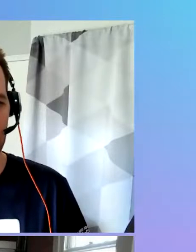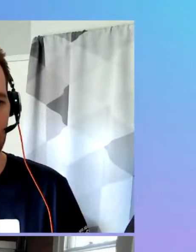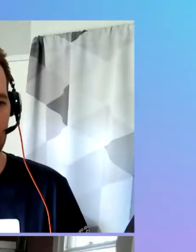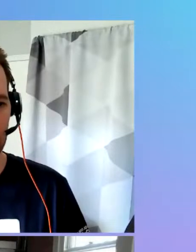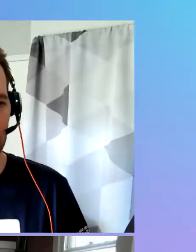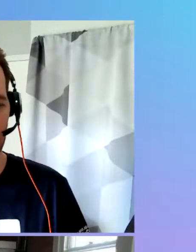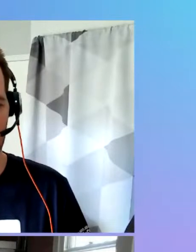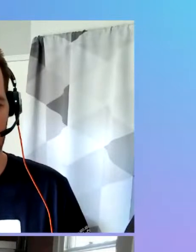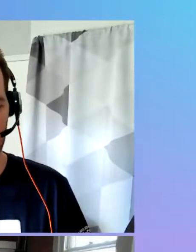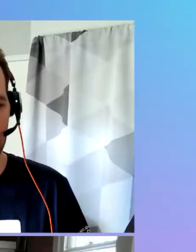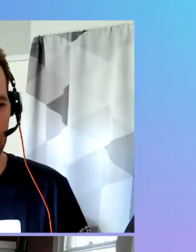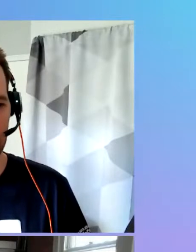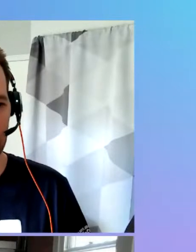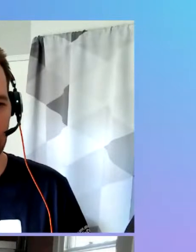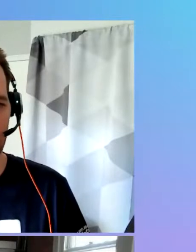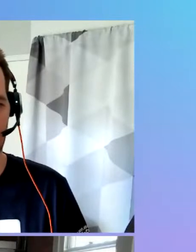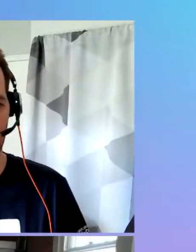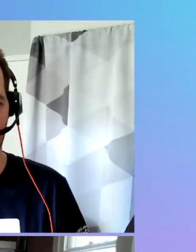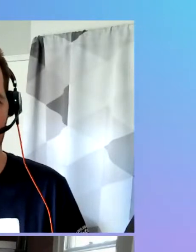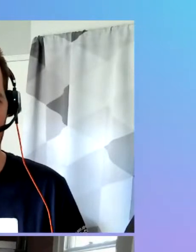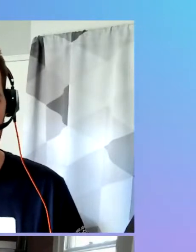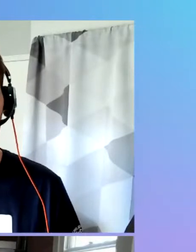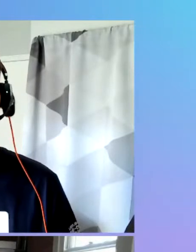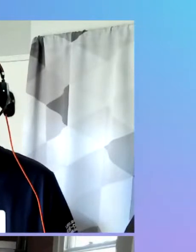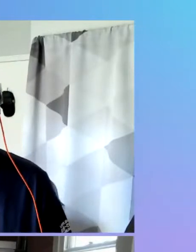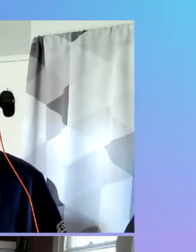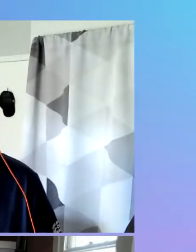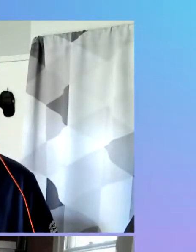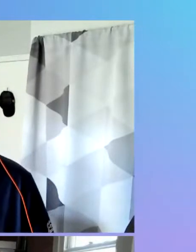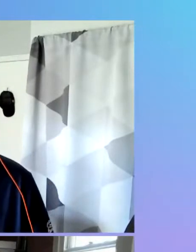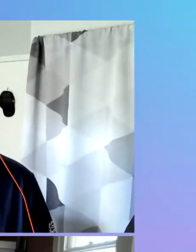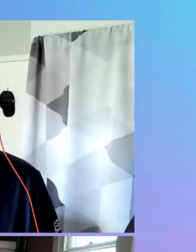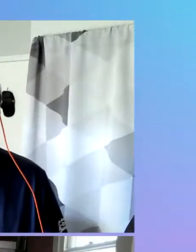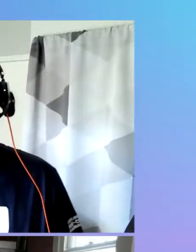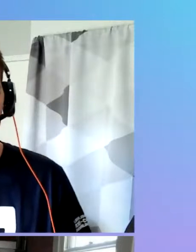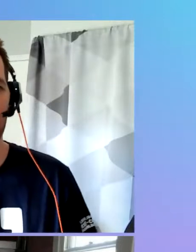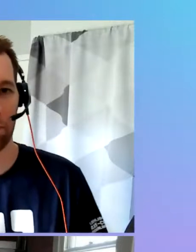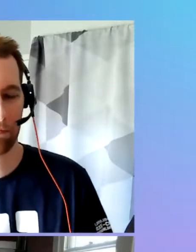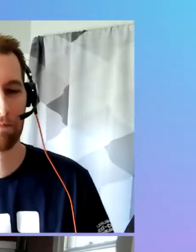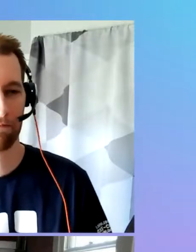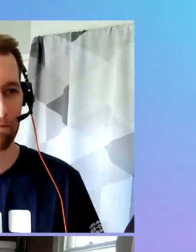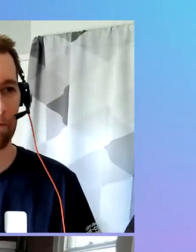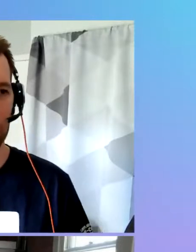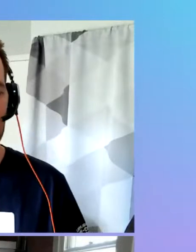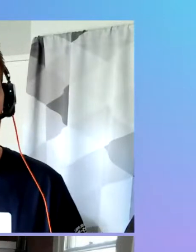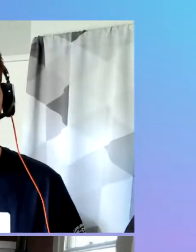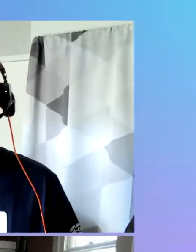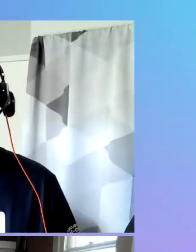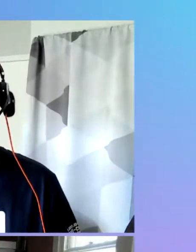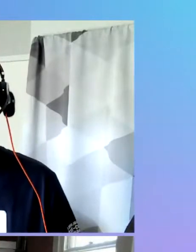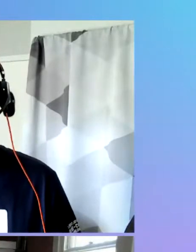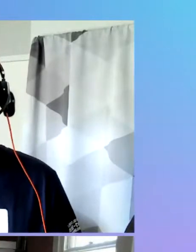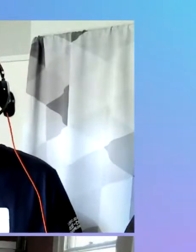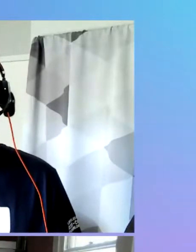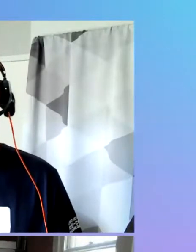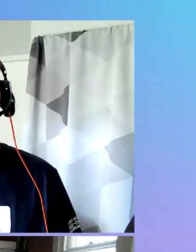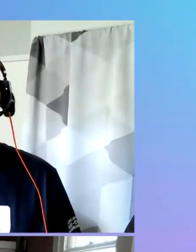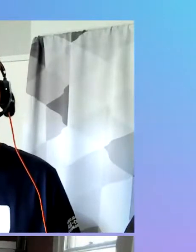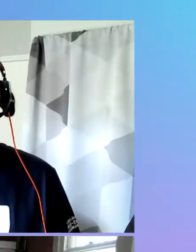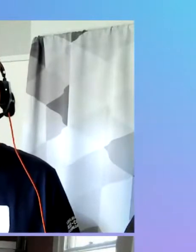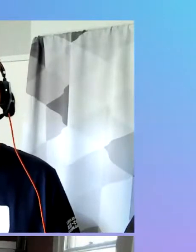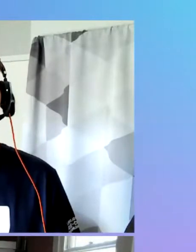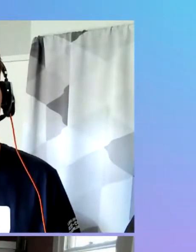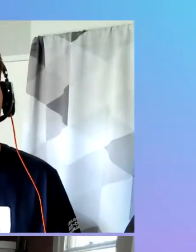sponsor you to take the exam, or they might simply have the organization as a whole as a member of the IAAP, which means that you don't have to